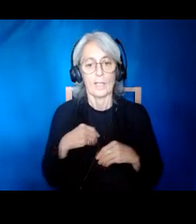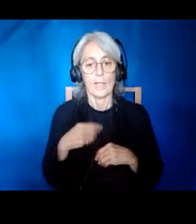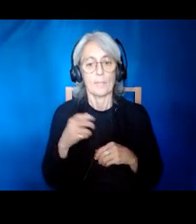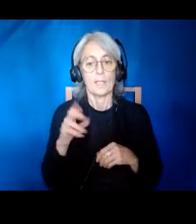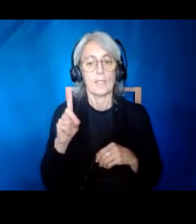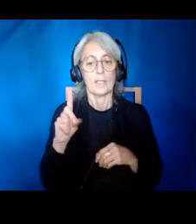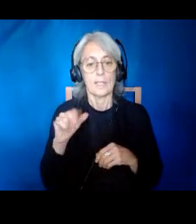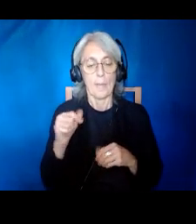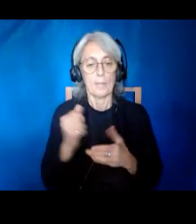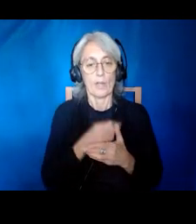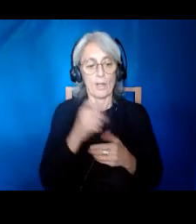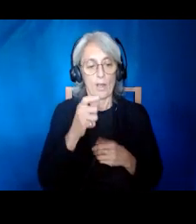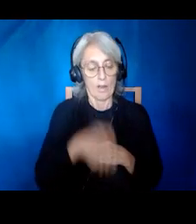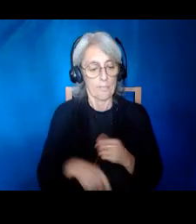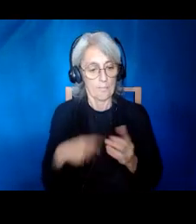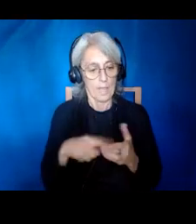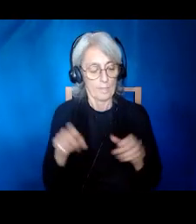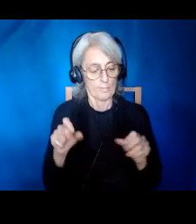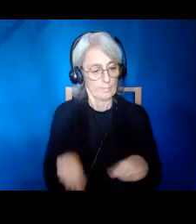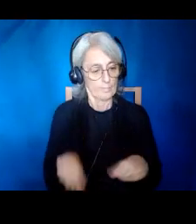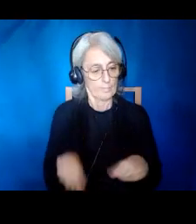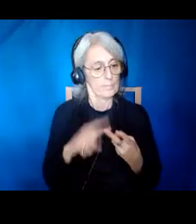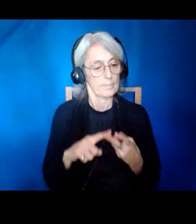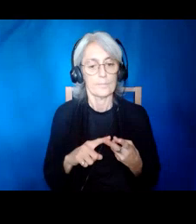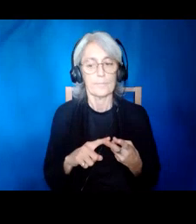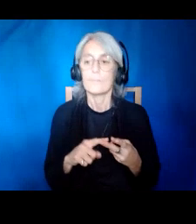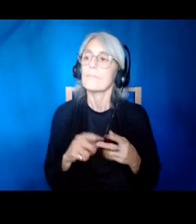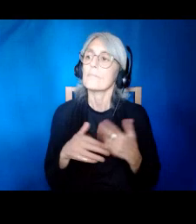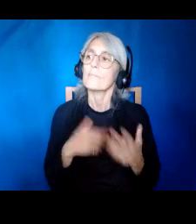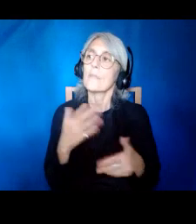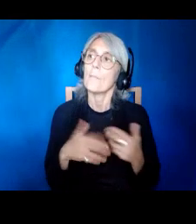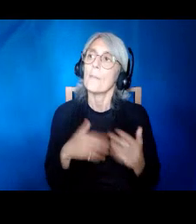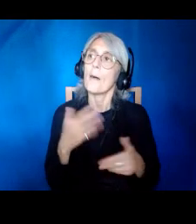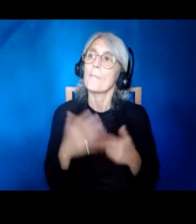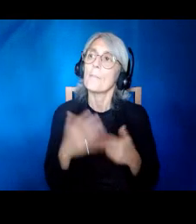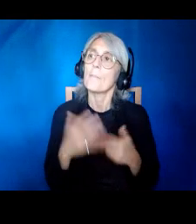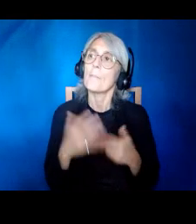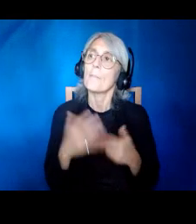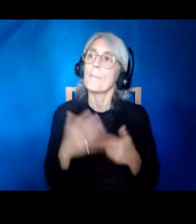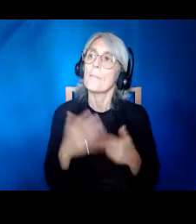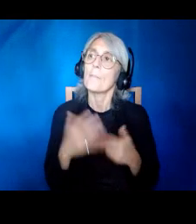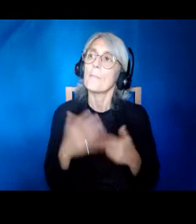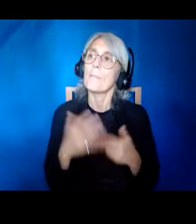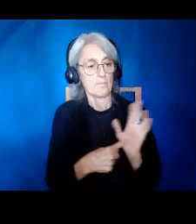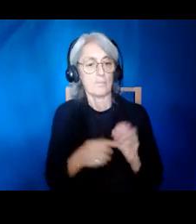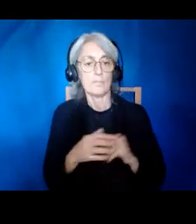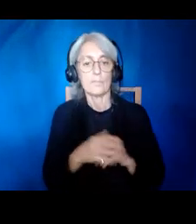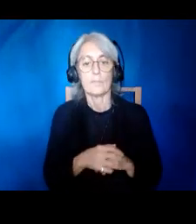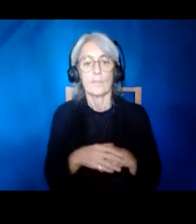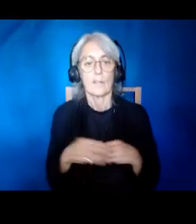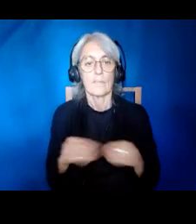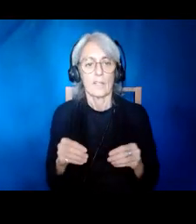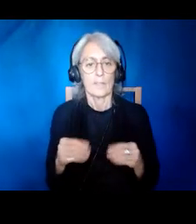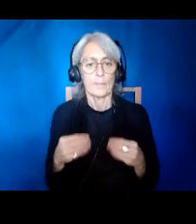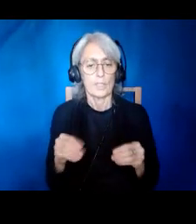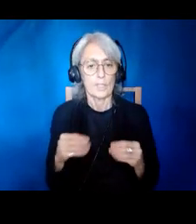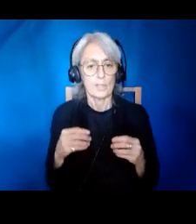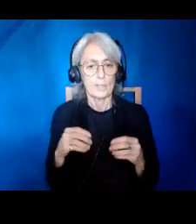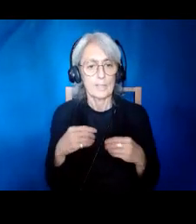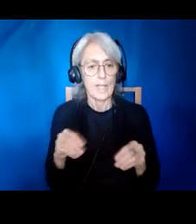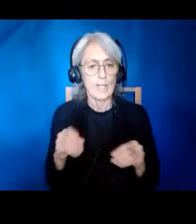cards. This program is showing early signs of early success. Ticket vending machine sales at SFO were down by